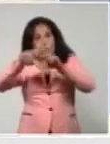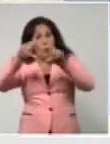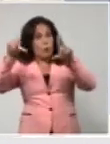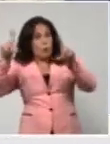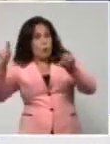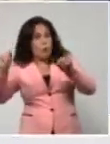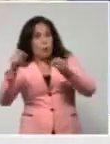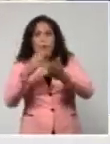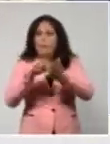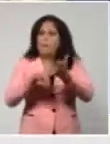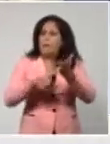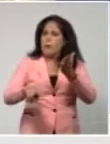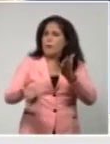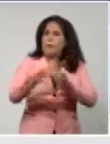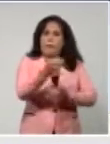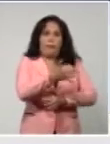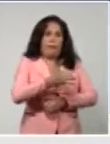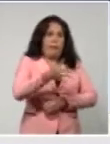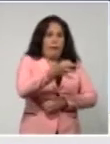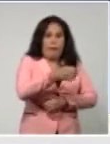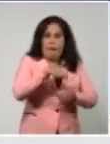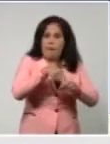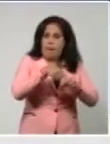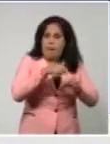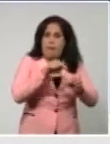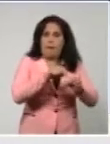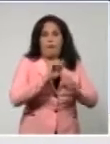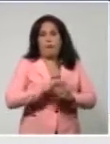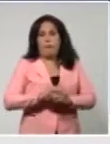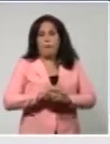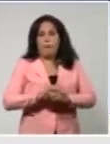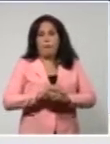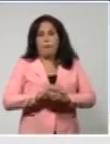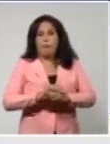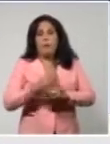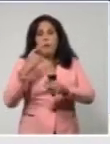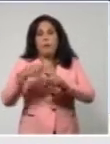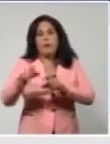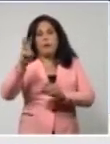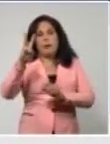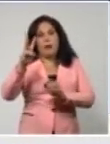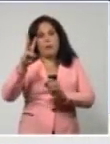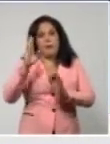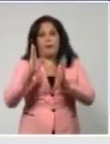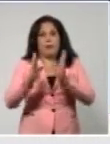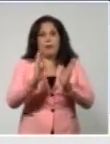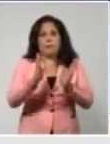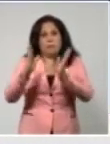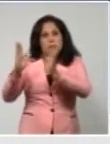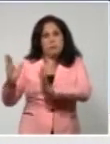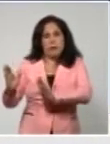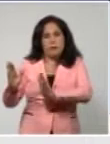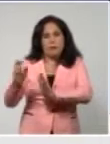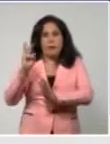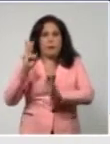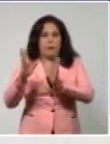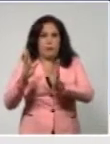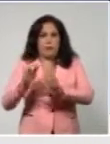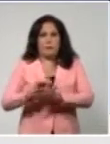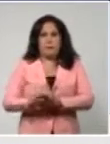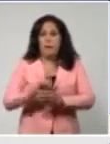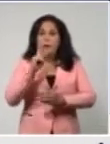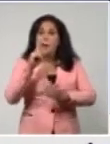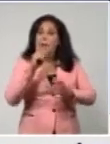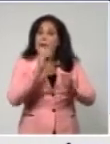That's the third phase, which includes a group of conditions which our Prime Minister clearly explained on the day